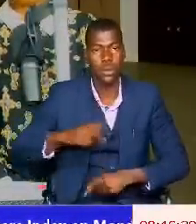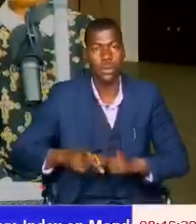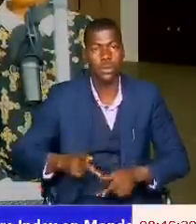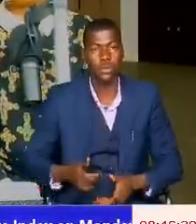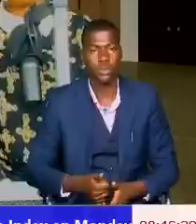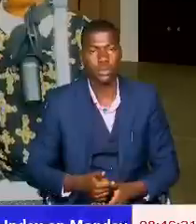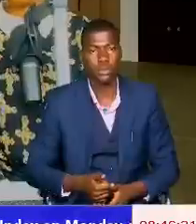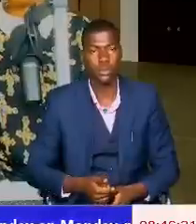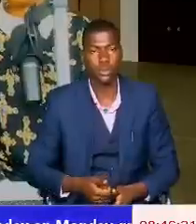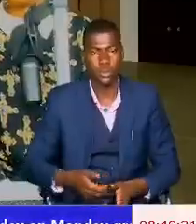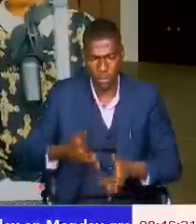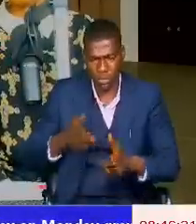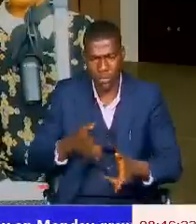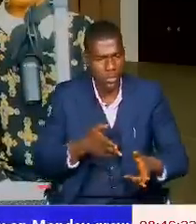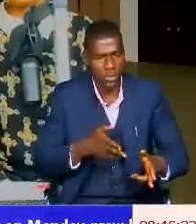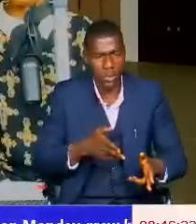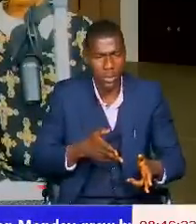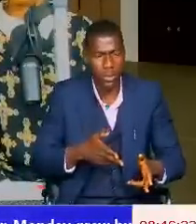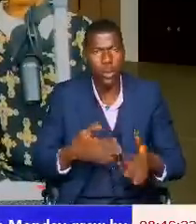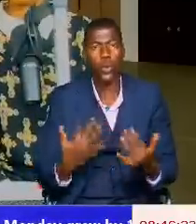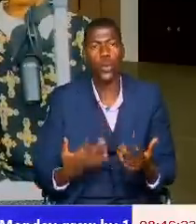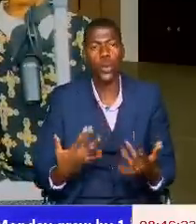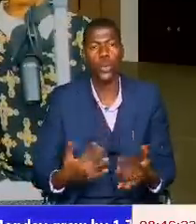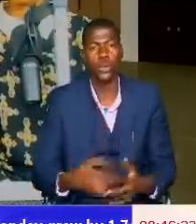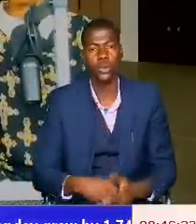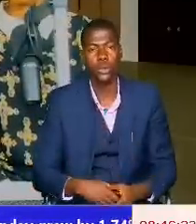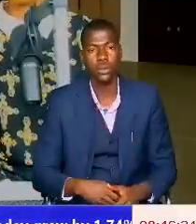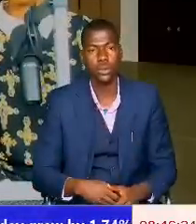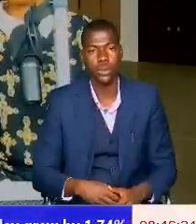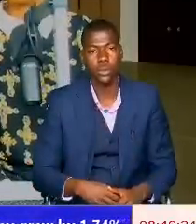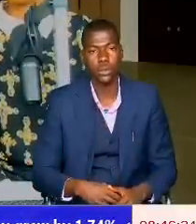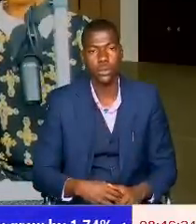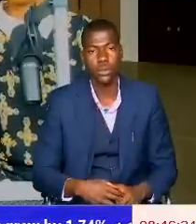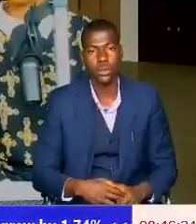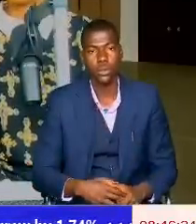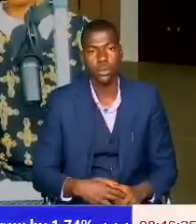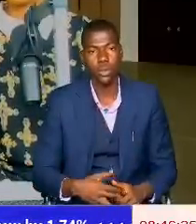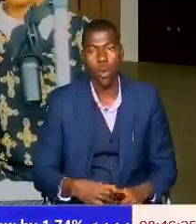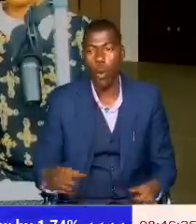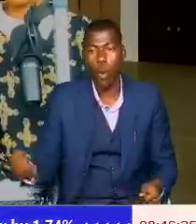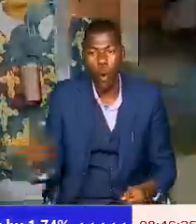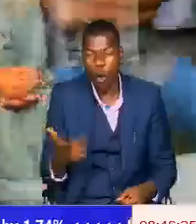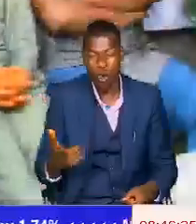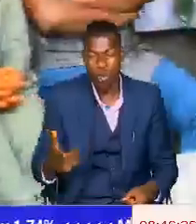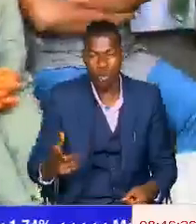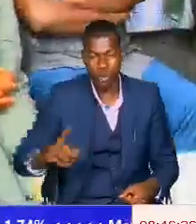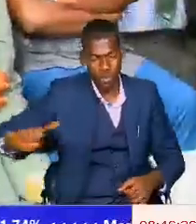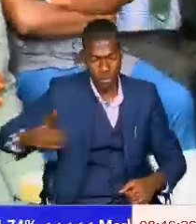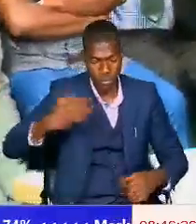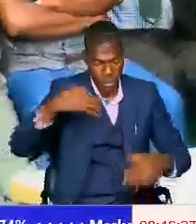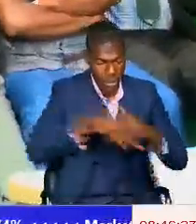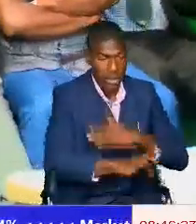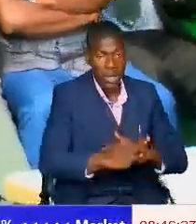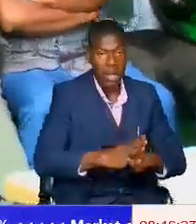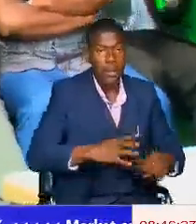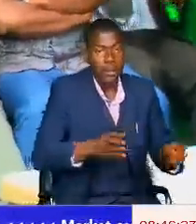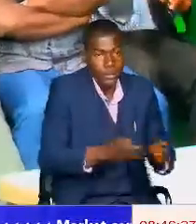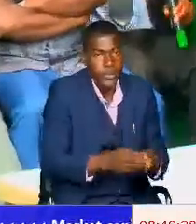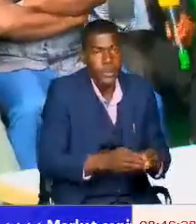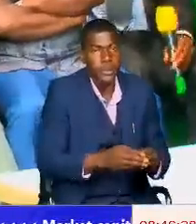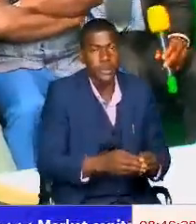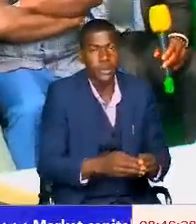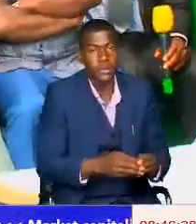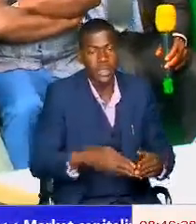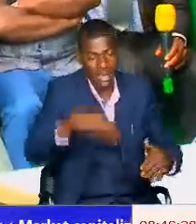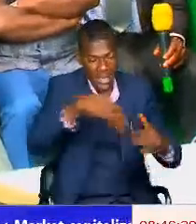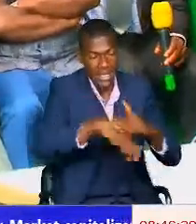road, they wait for them. They don't already converge, they assemble inside Abuja. Come, papi.